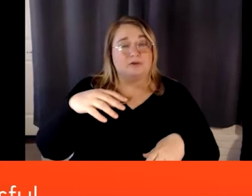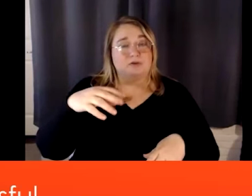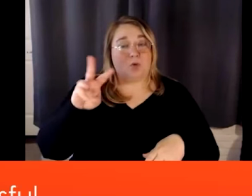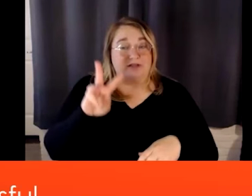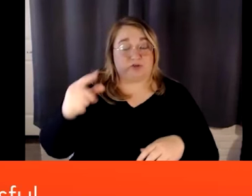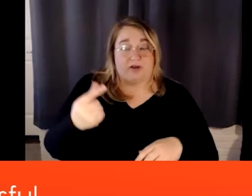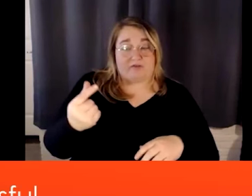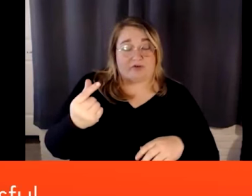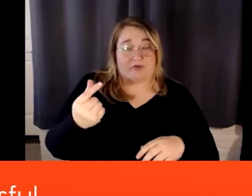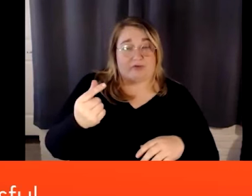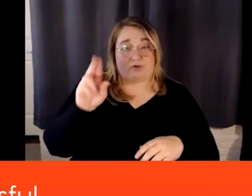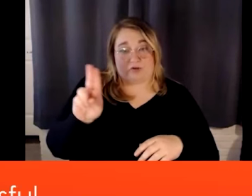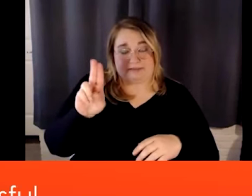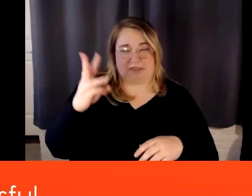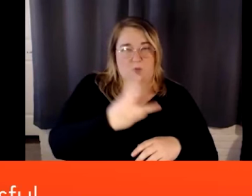started